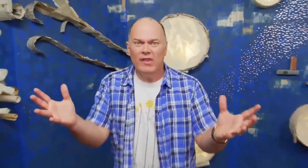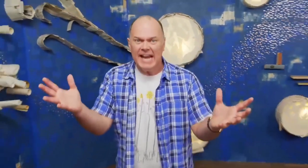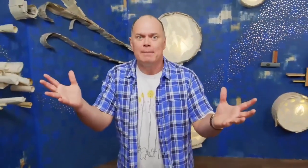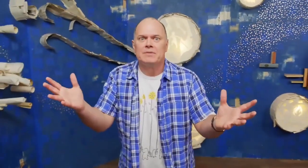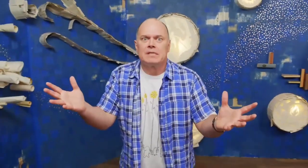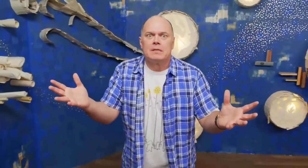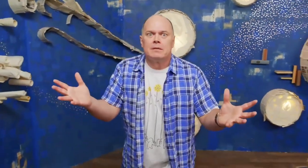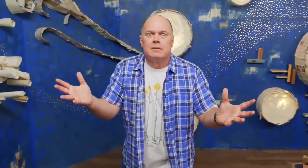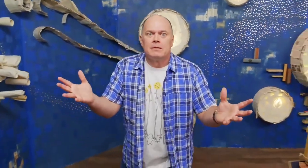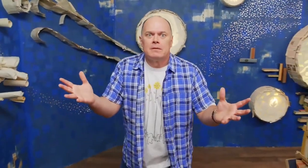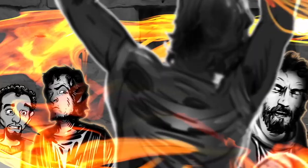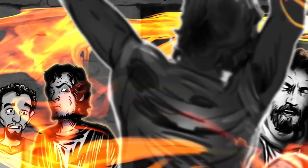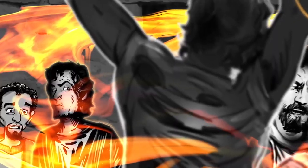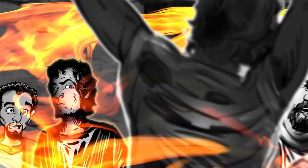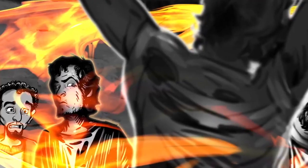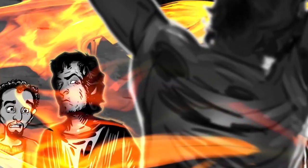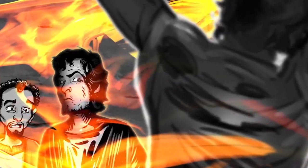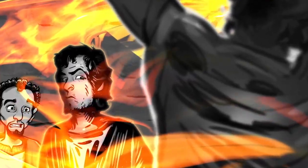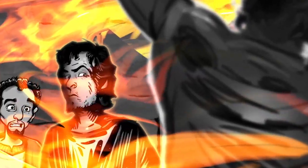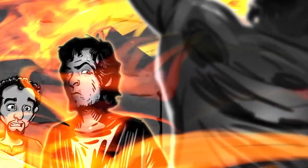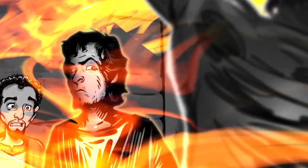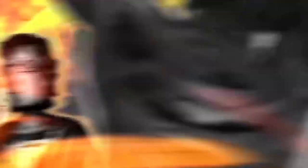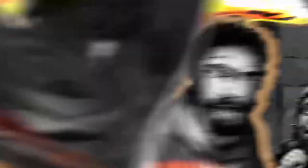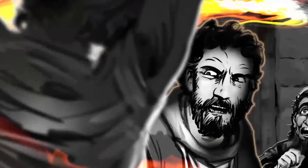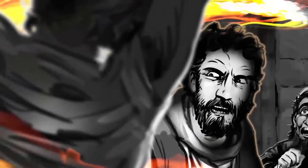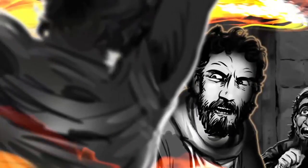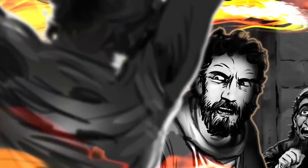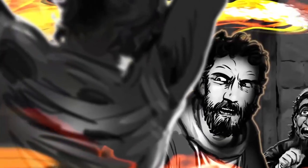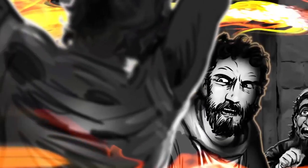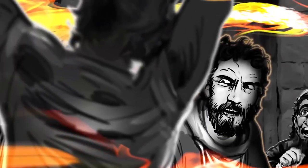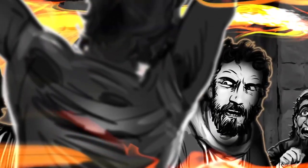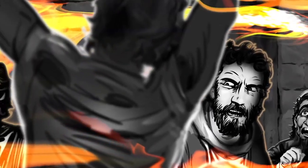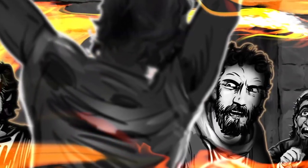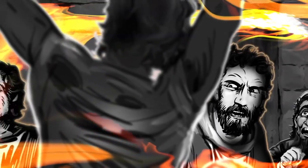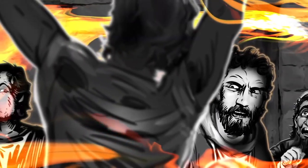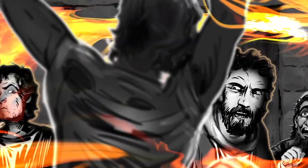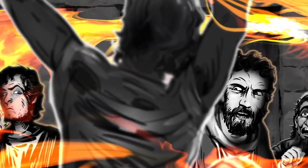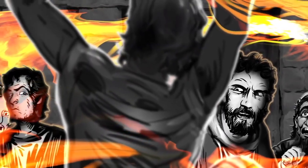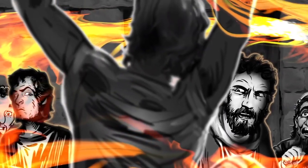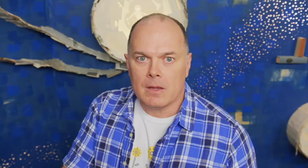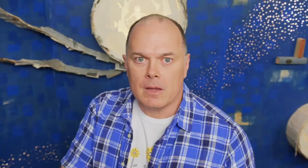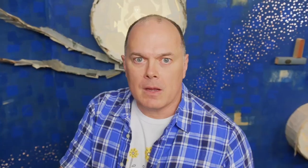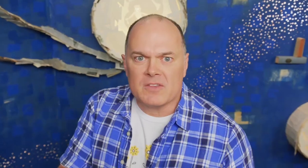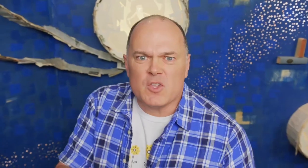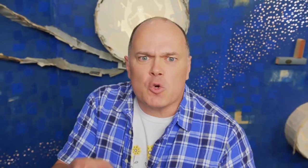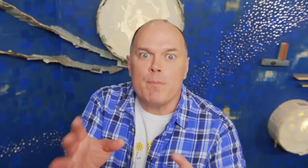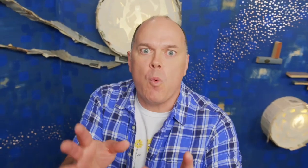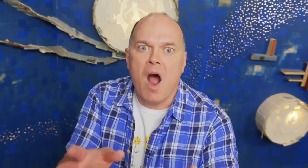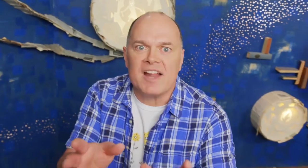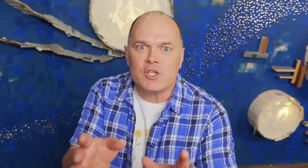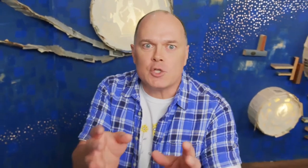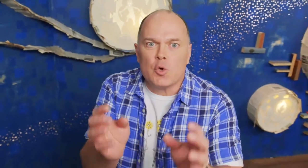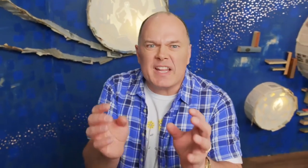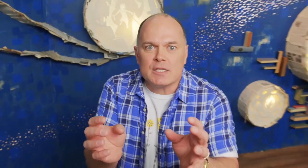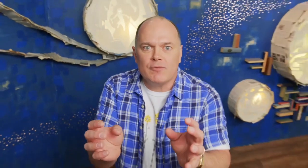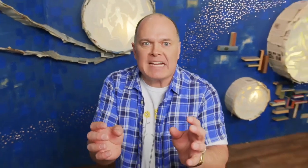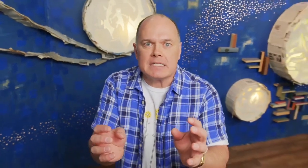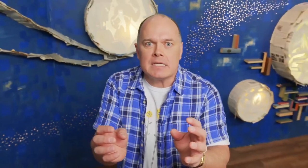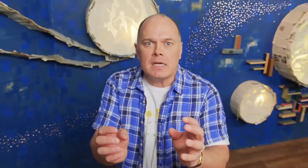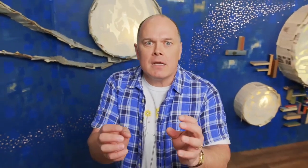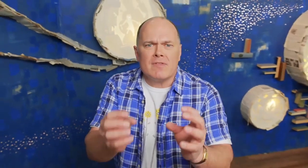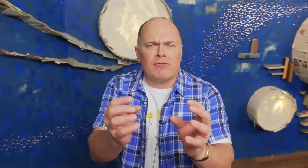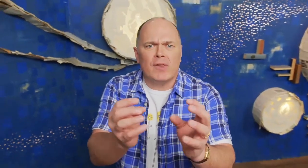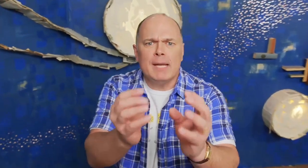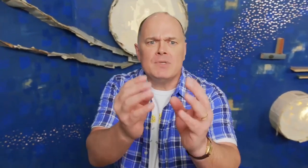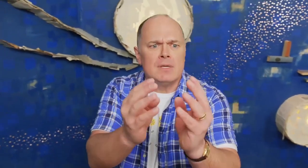individual flames. What on earth? I don't think it's from Earth. As the group watched,